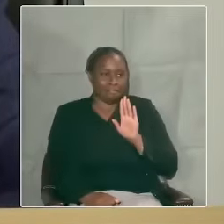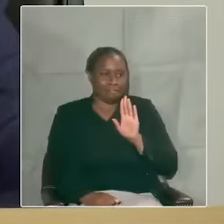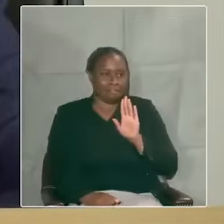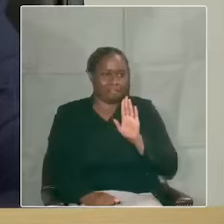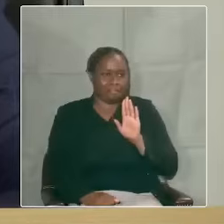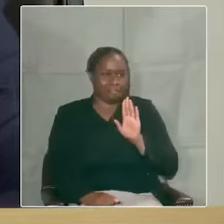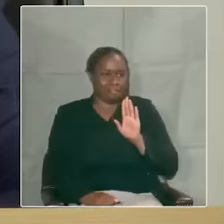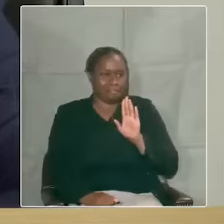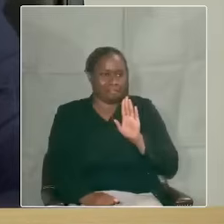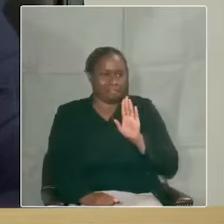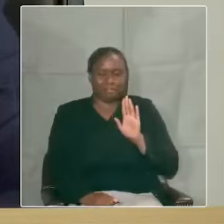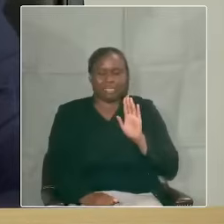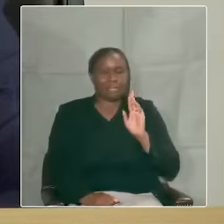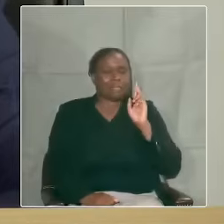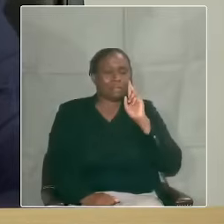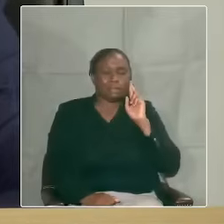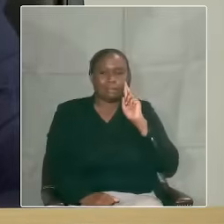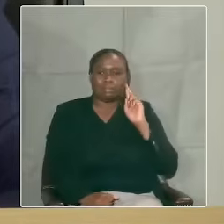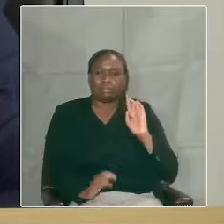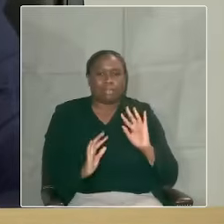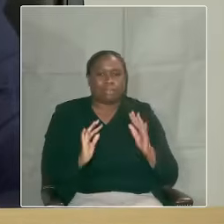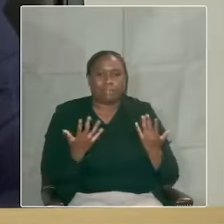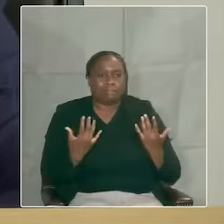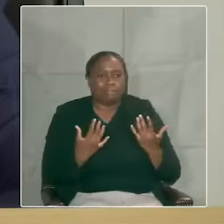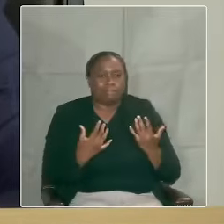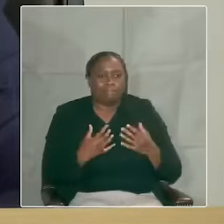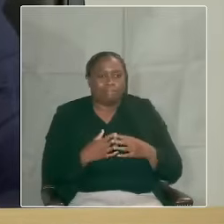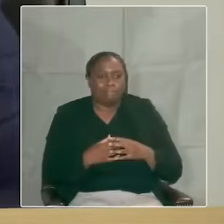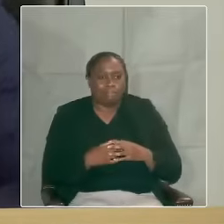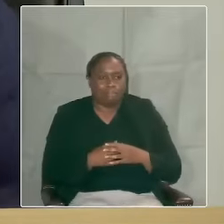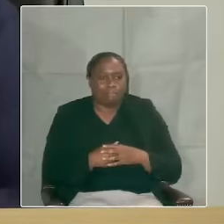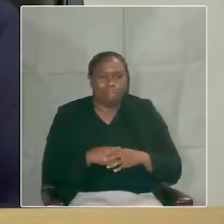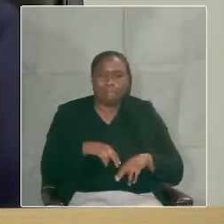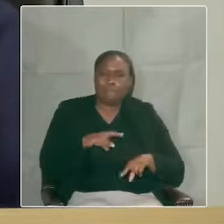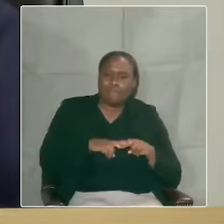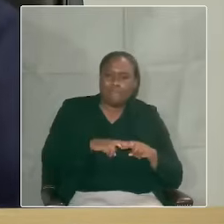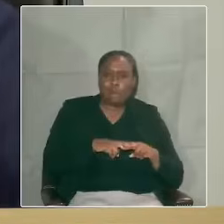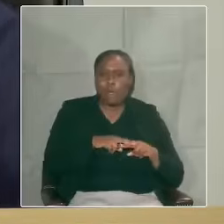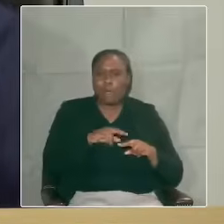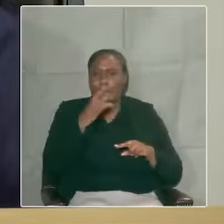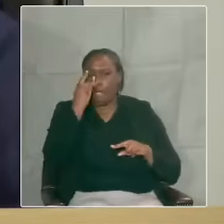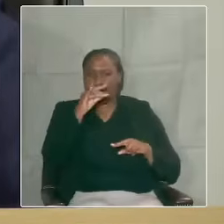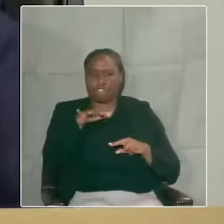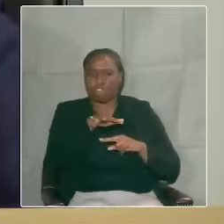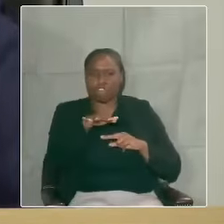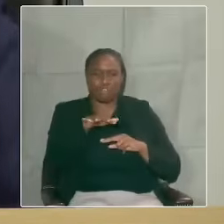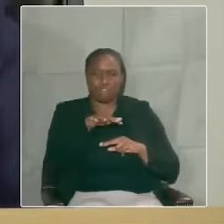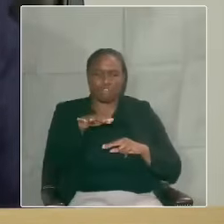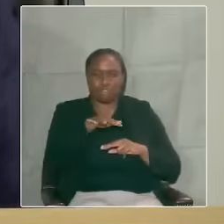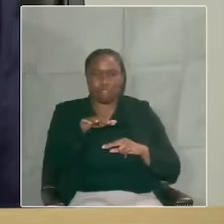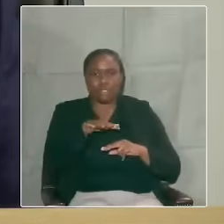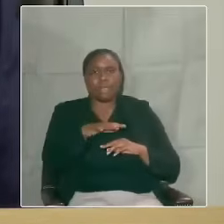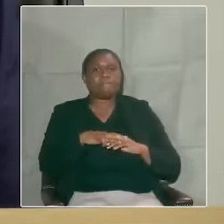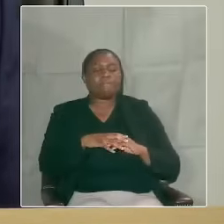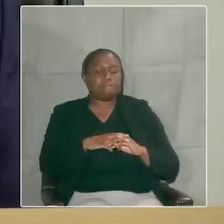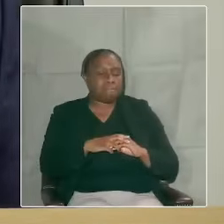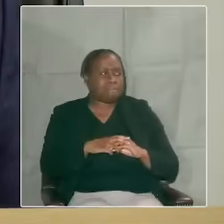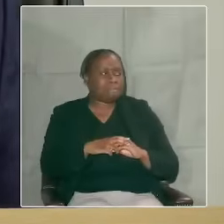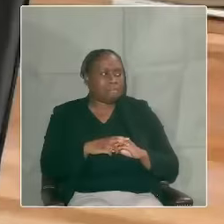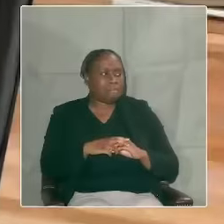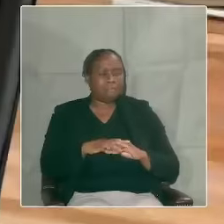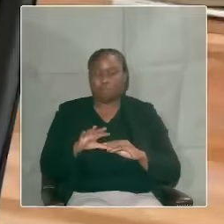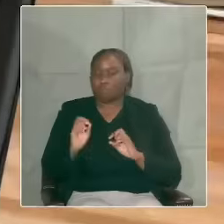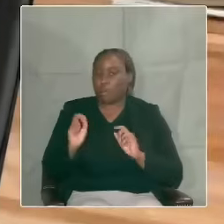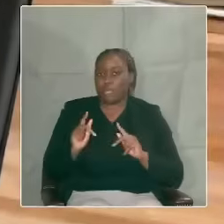I can't remember whether it must be somewhere in February or March, but it was at a later stage.